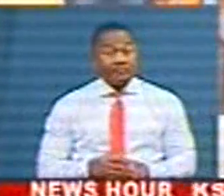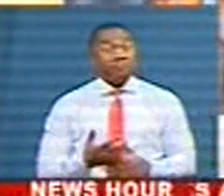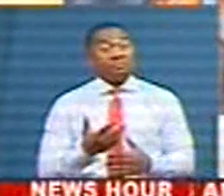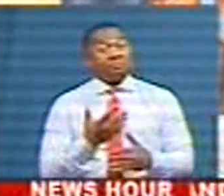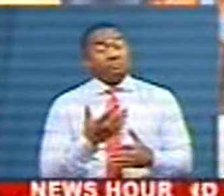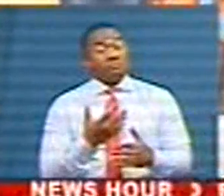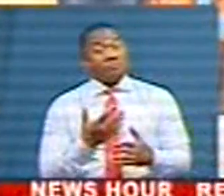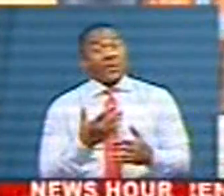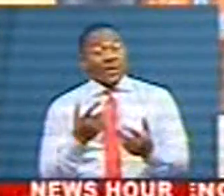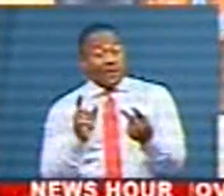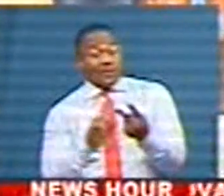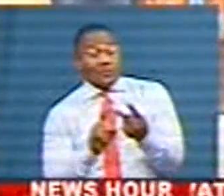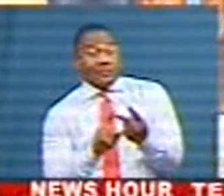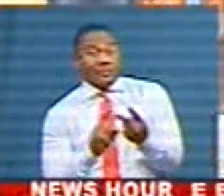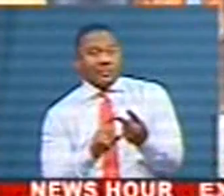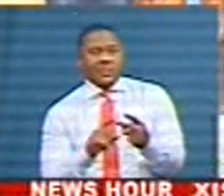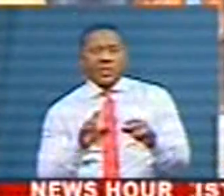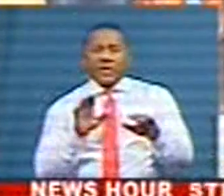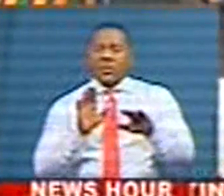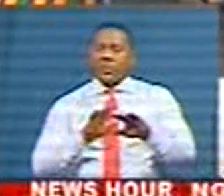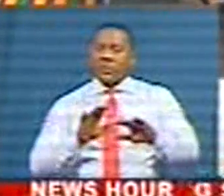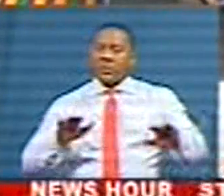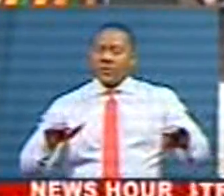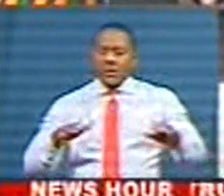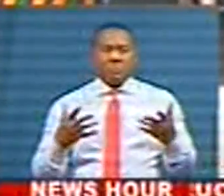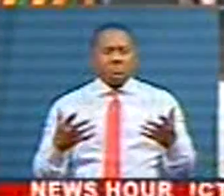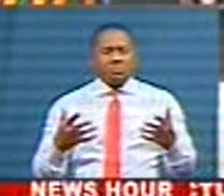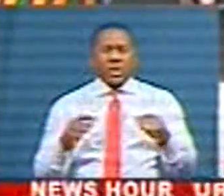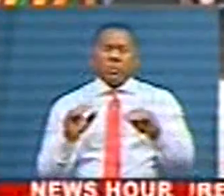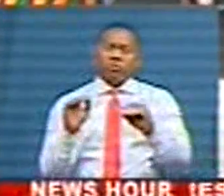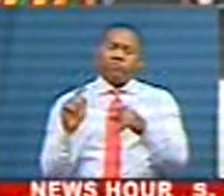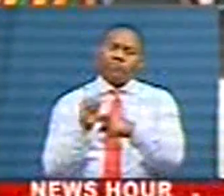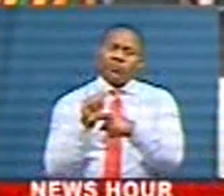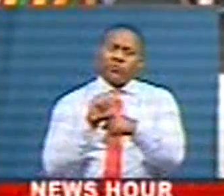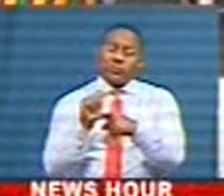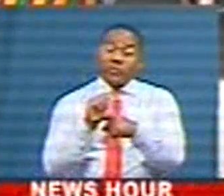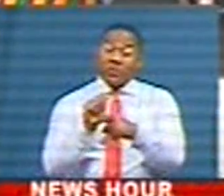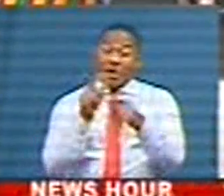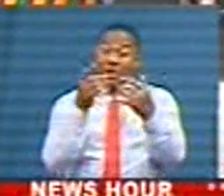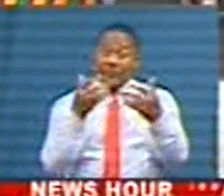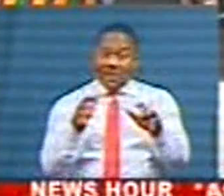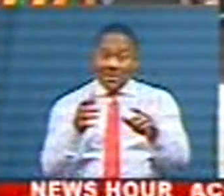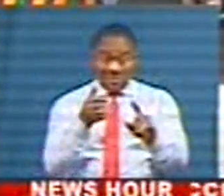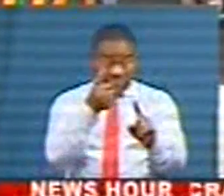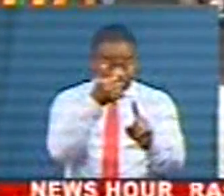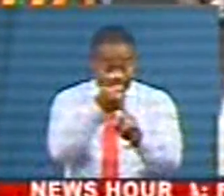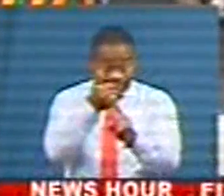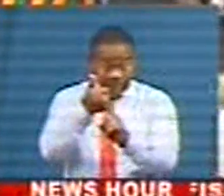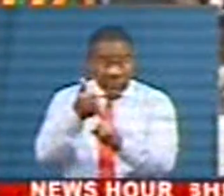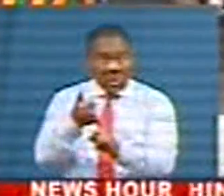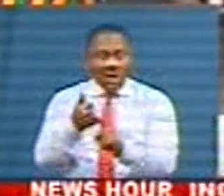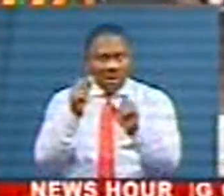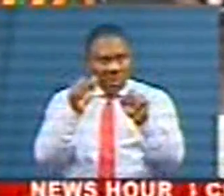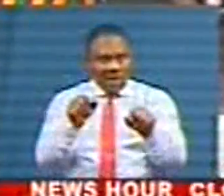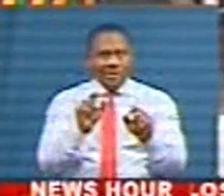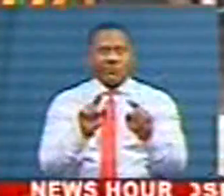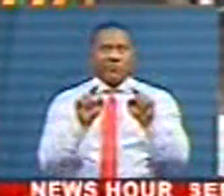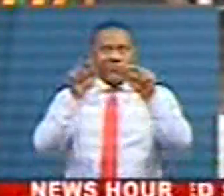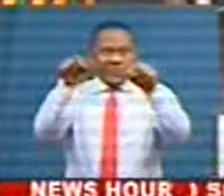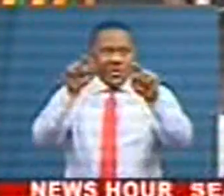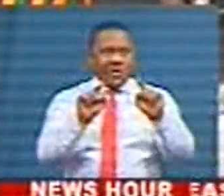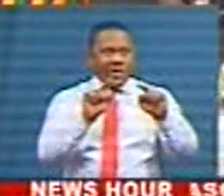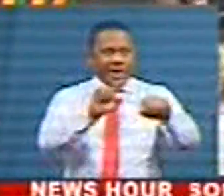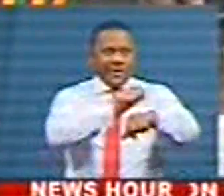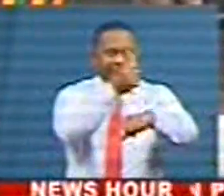emufrano, ebefaso, na yatete omo wiro, omo ankasa, etumi atete nyuma horo.